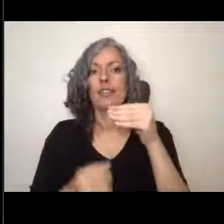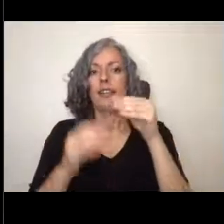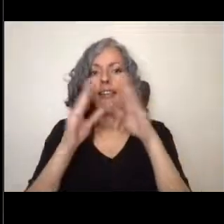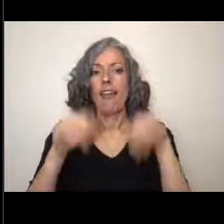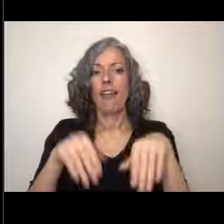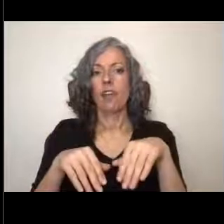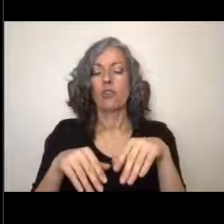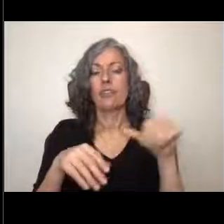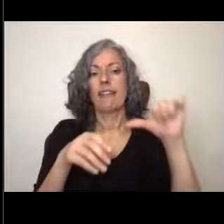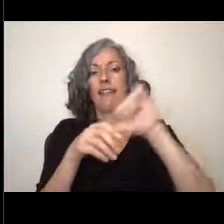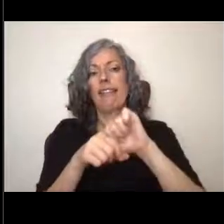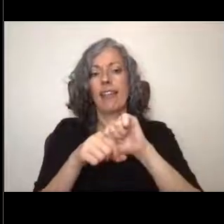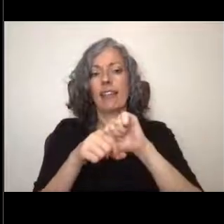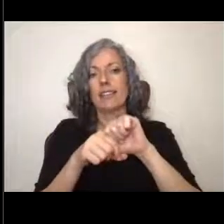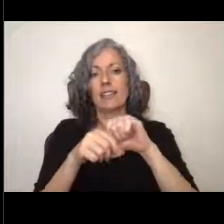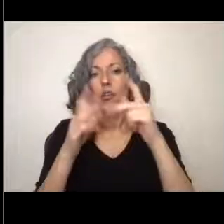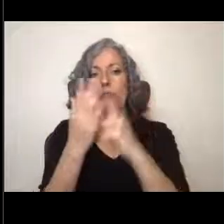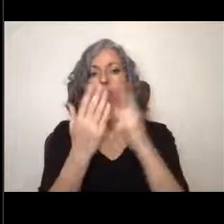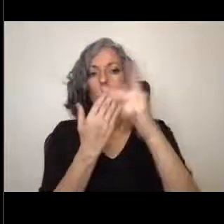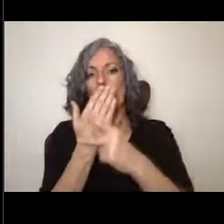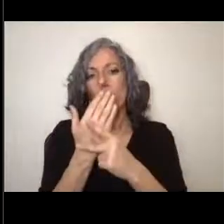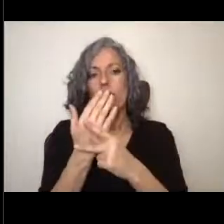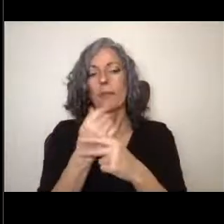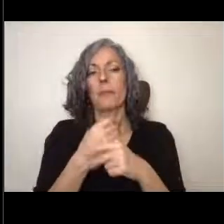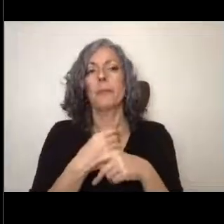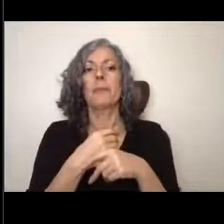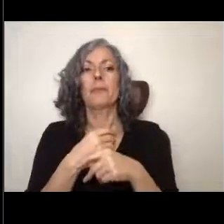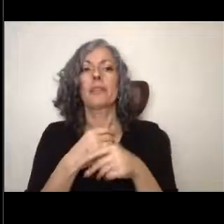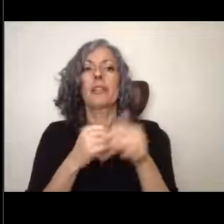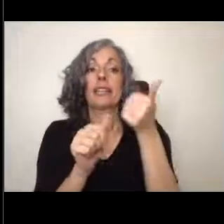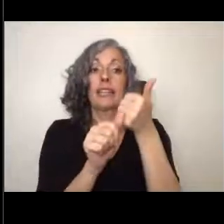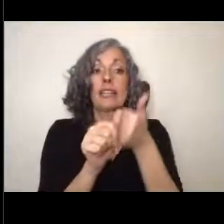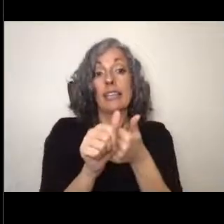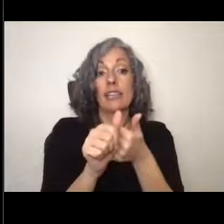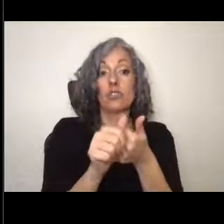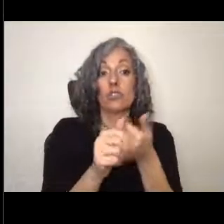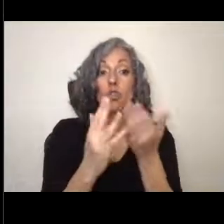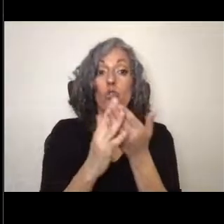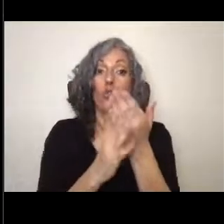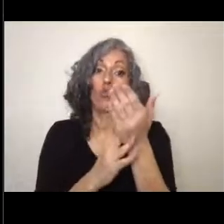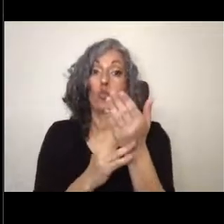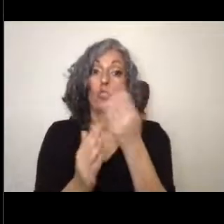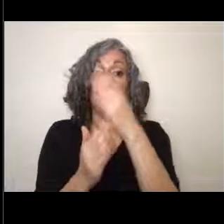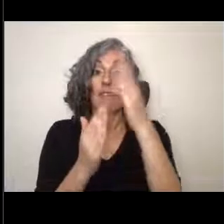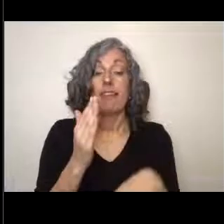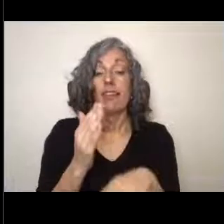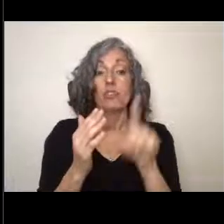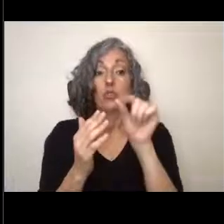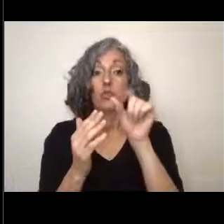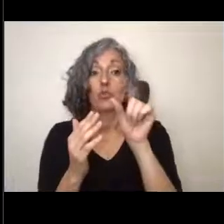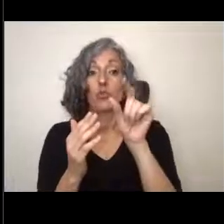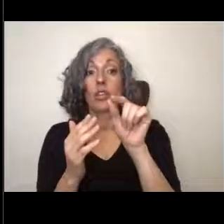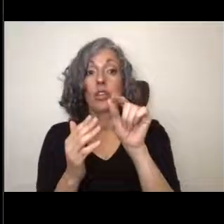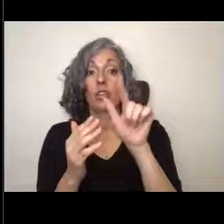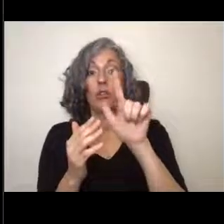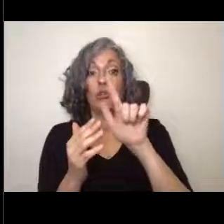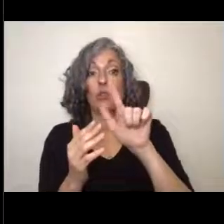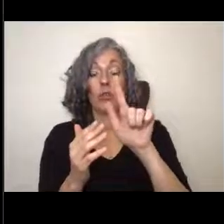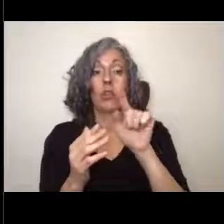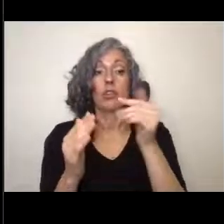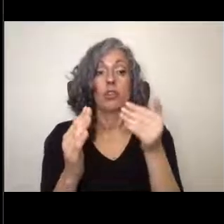program. This listing includes each project status through the end of fiscal year 21-22, including